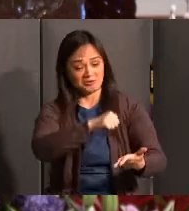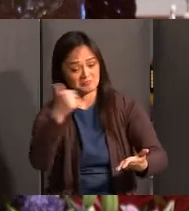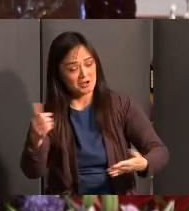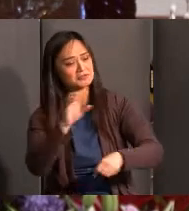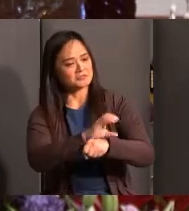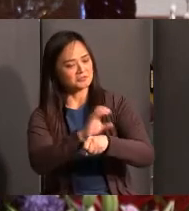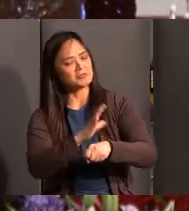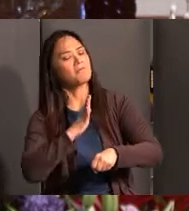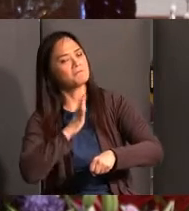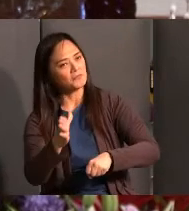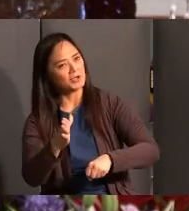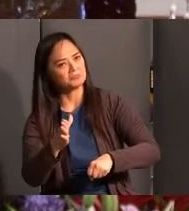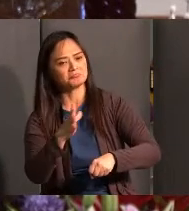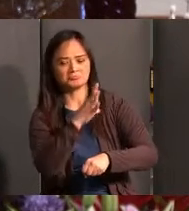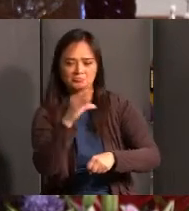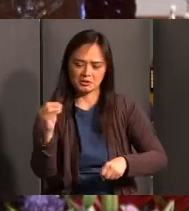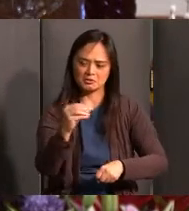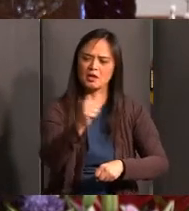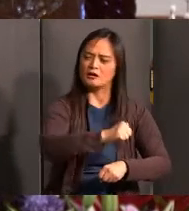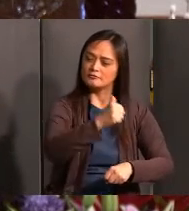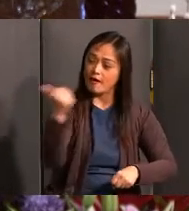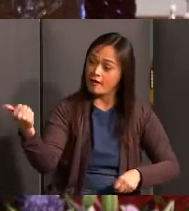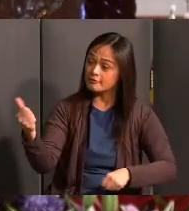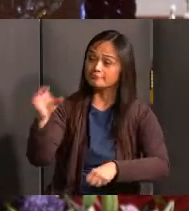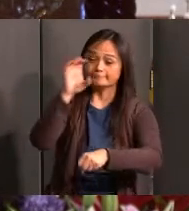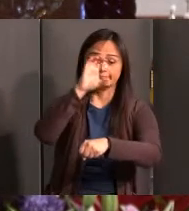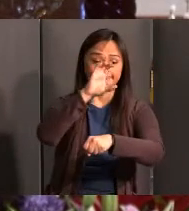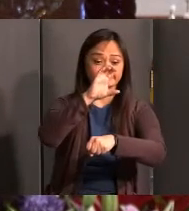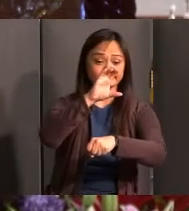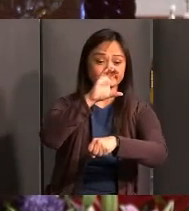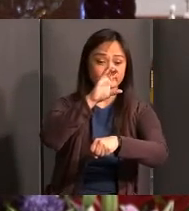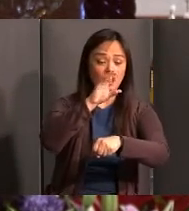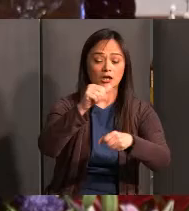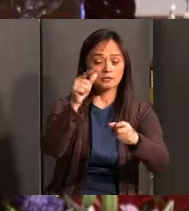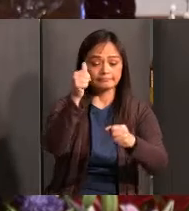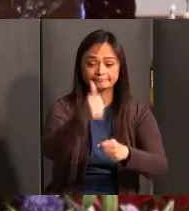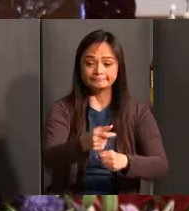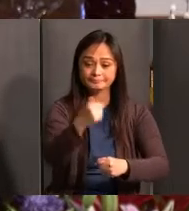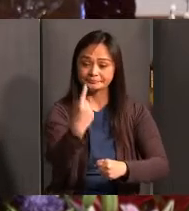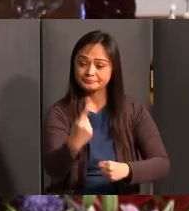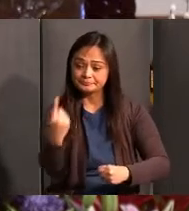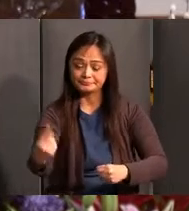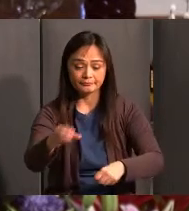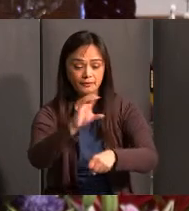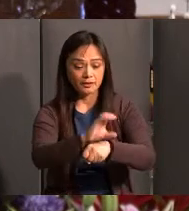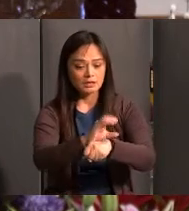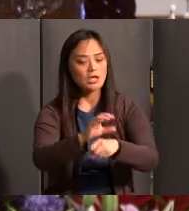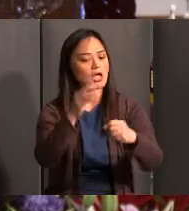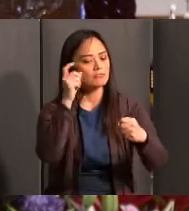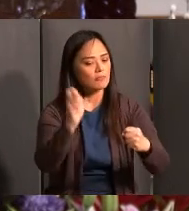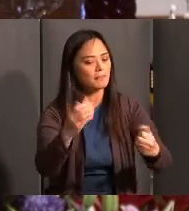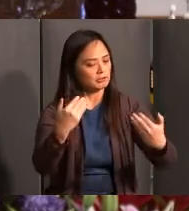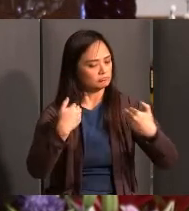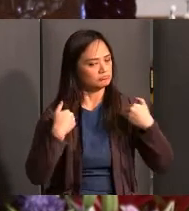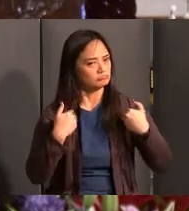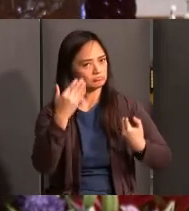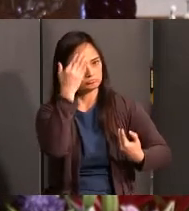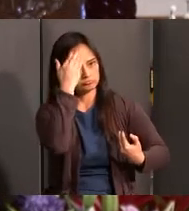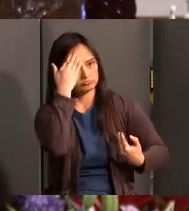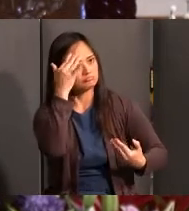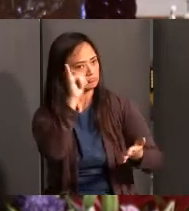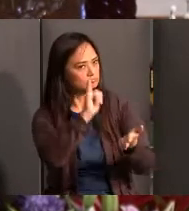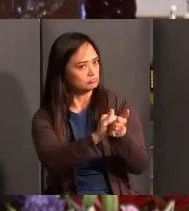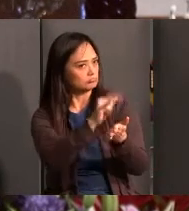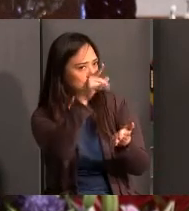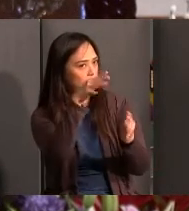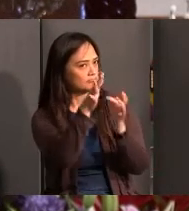Okay? At ang bawat eklesiya ay dapat mayroong pagkakilala ng ganito. Okay?